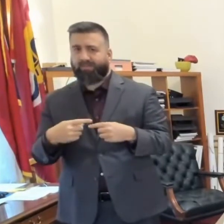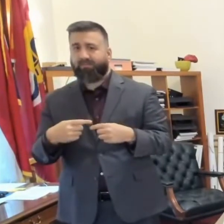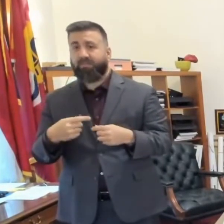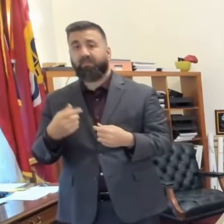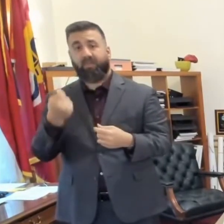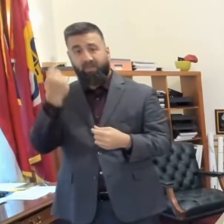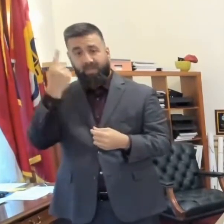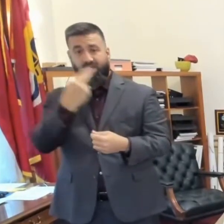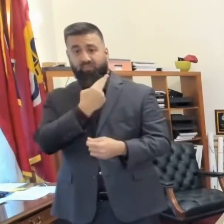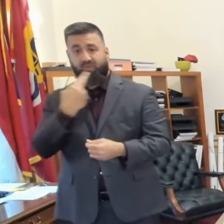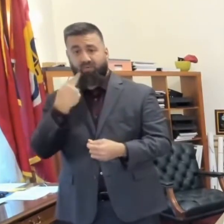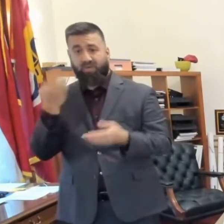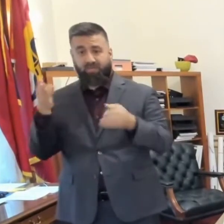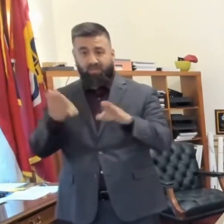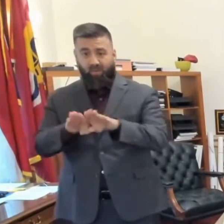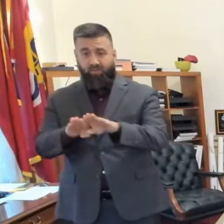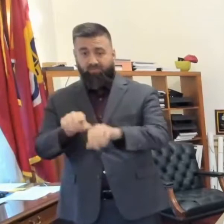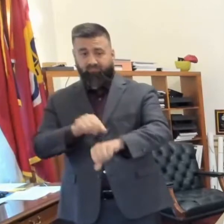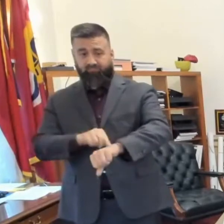closing time,